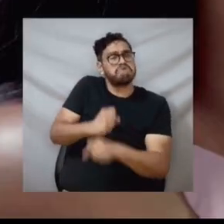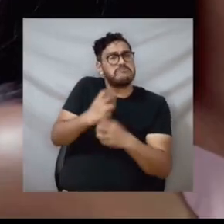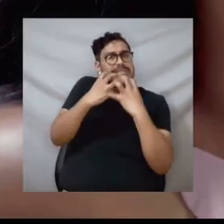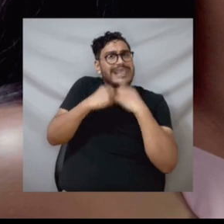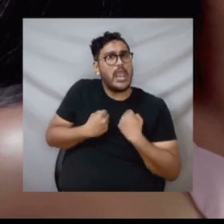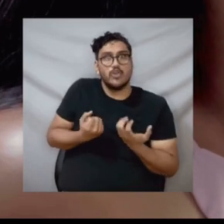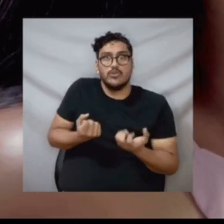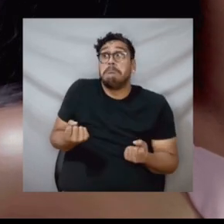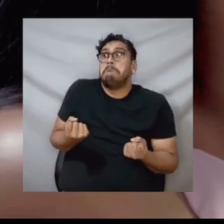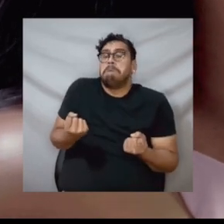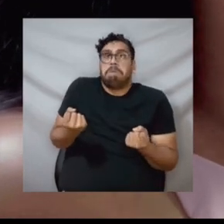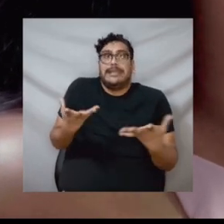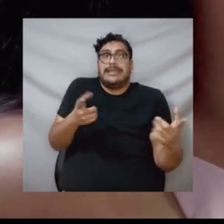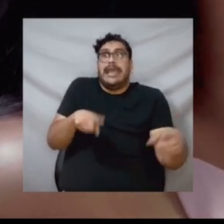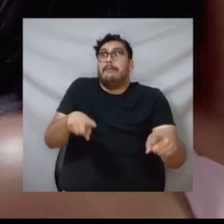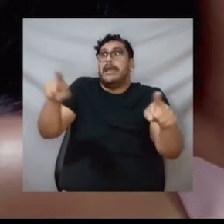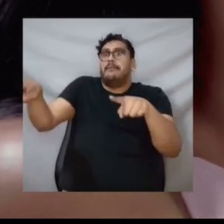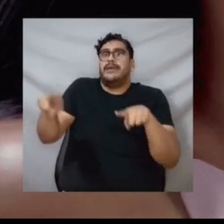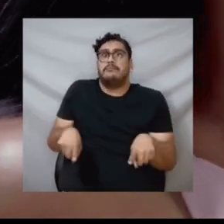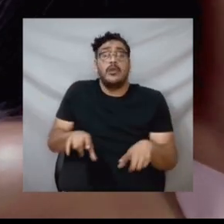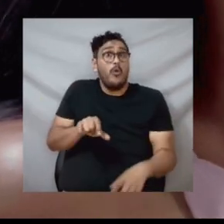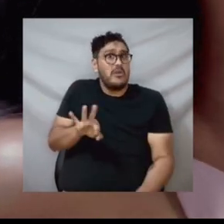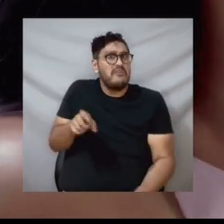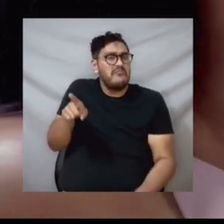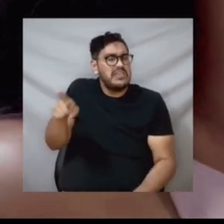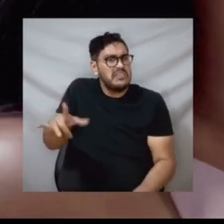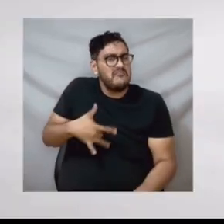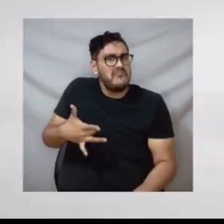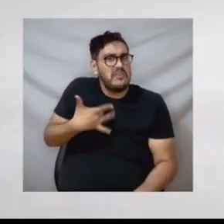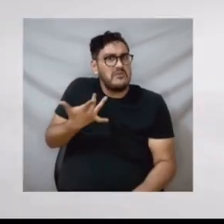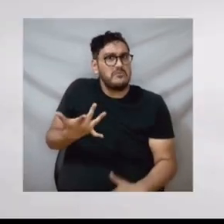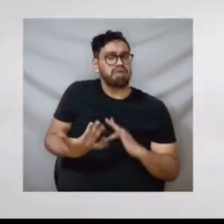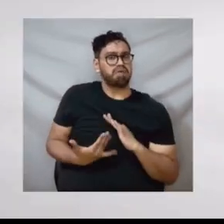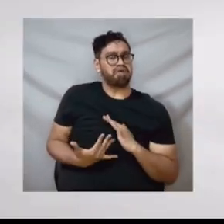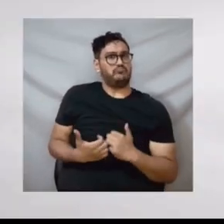or like the maybe the resentment that he may have